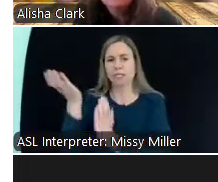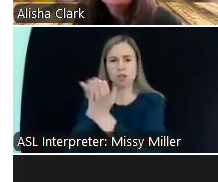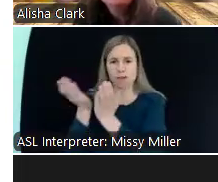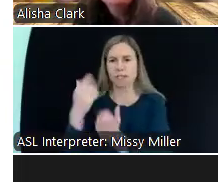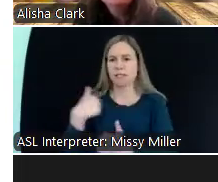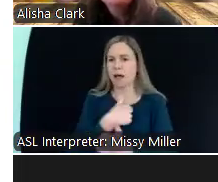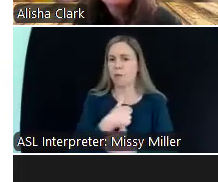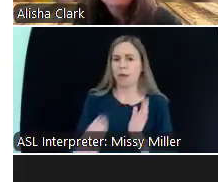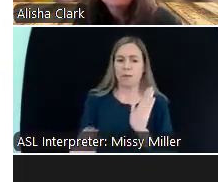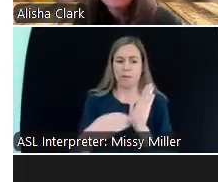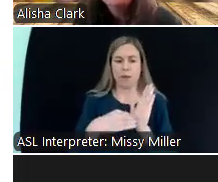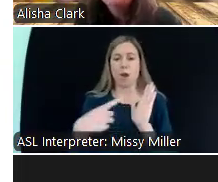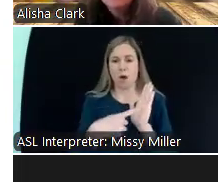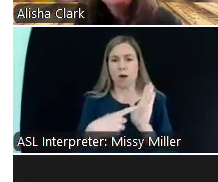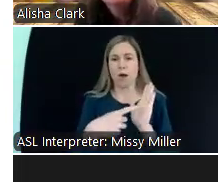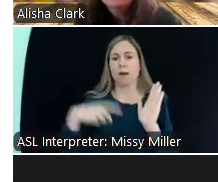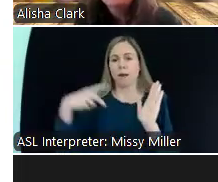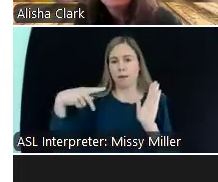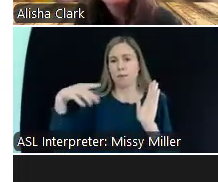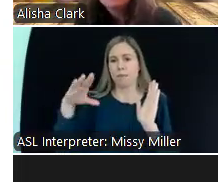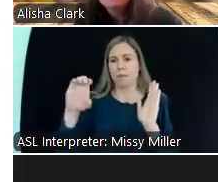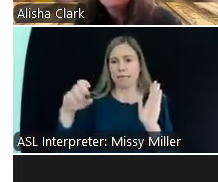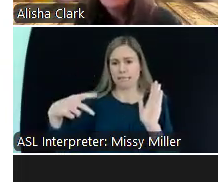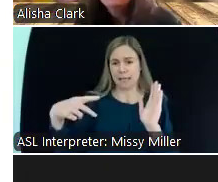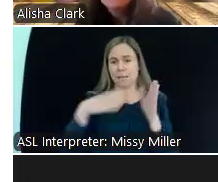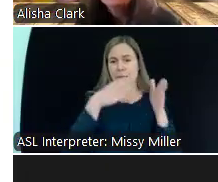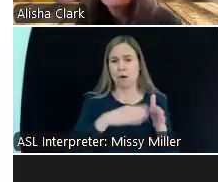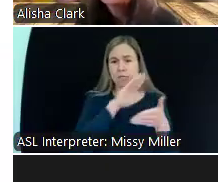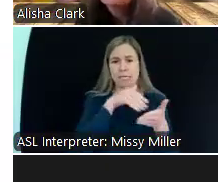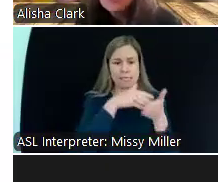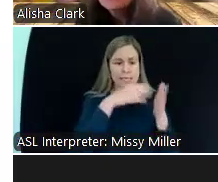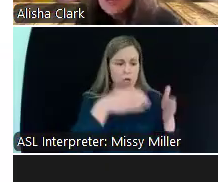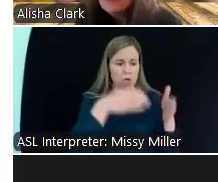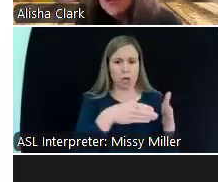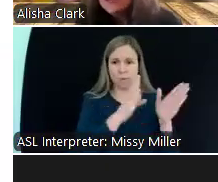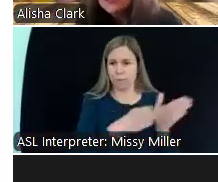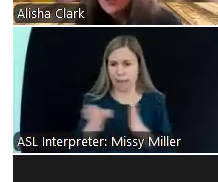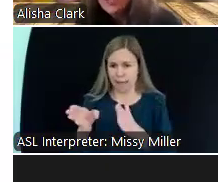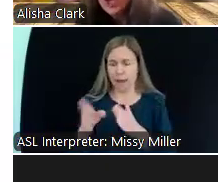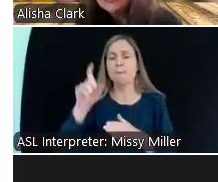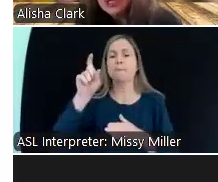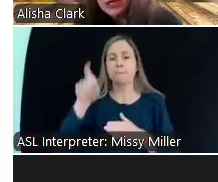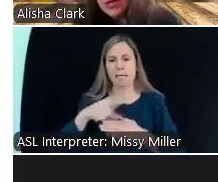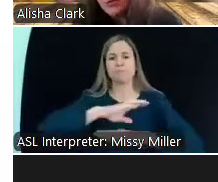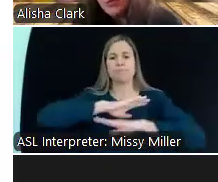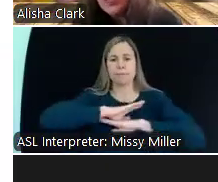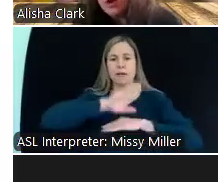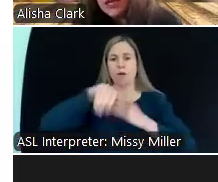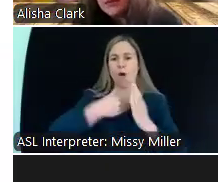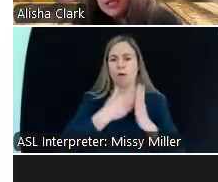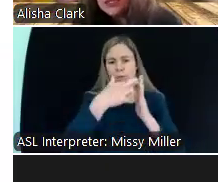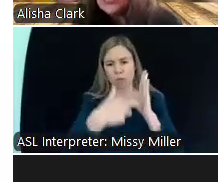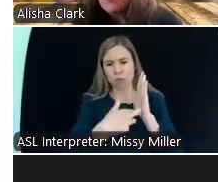on a person-centered service plan must meet what you're doing within that service, must meet regulatory criteria within